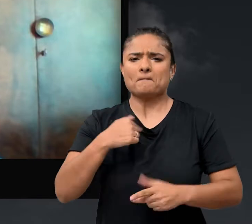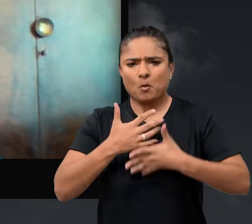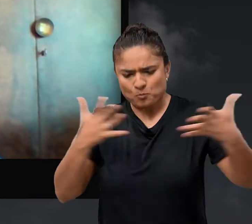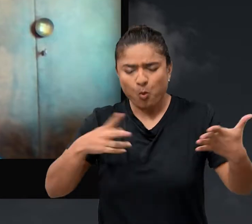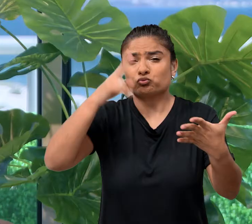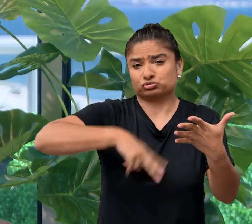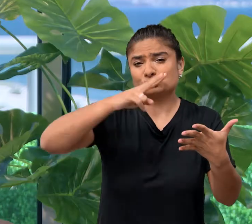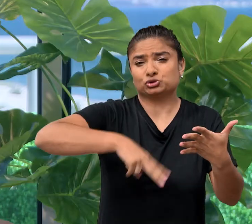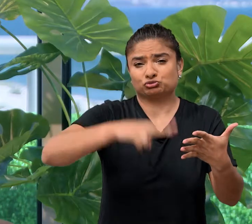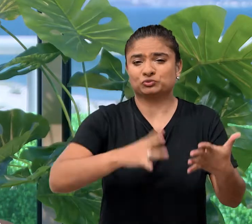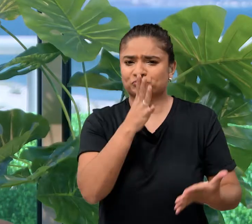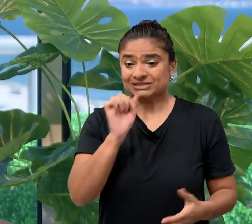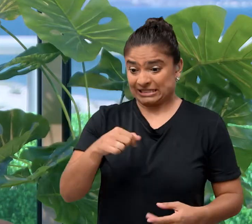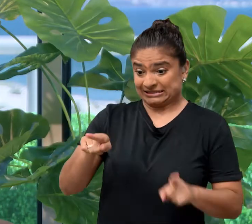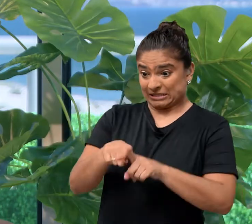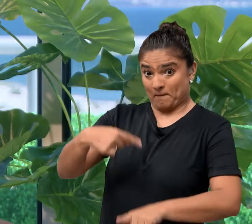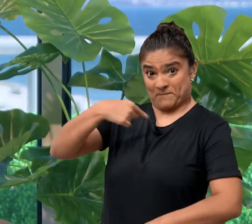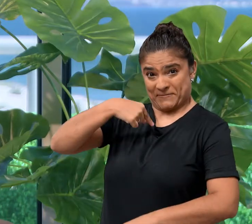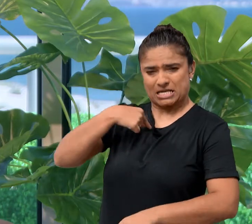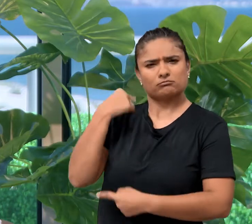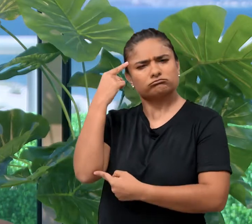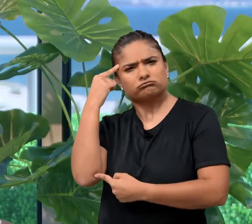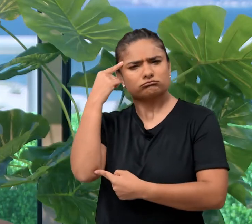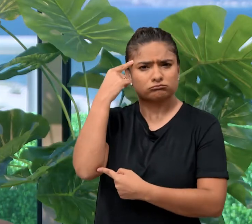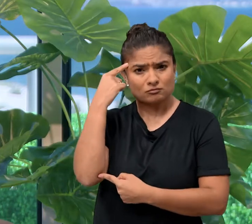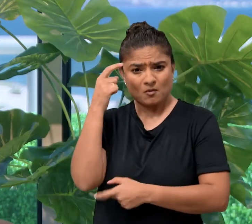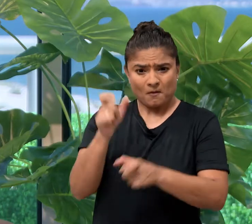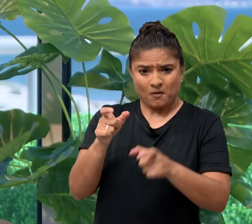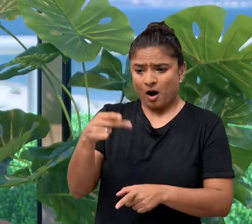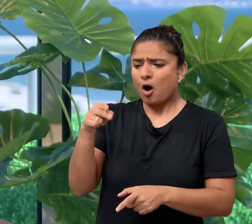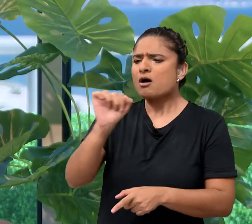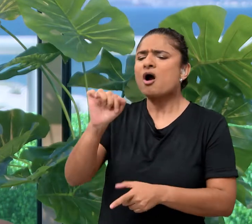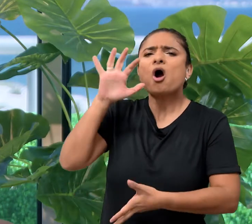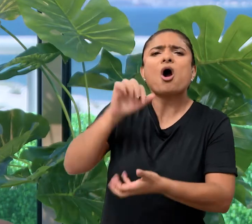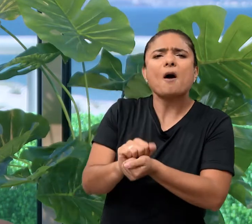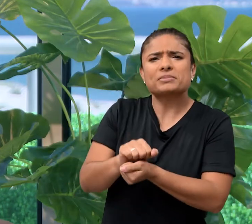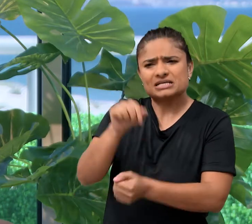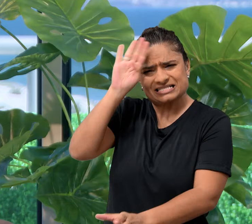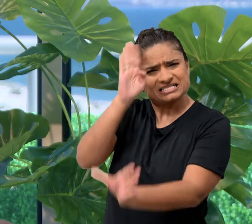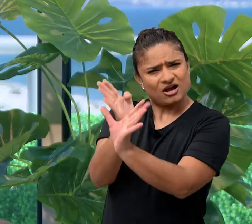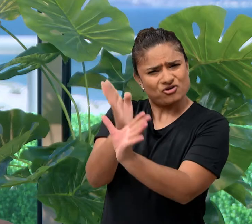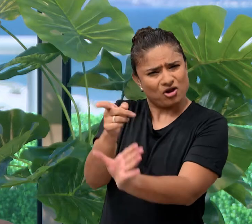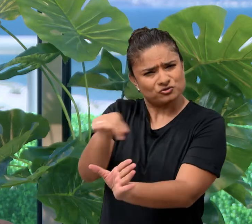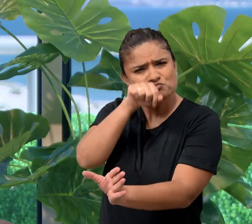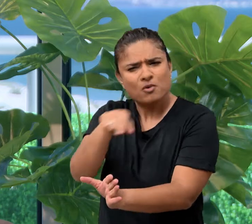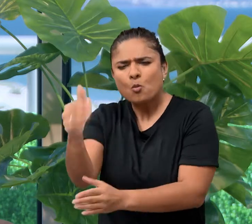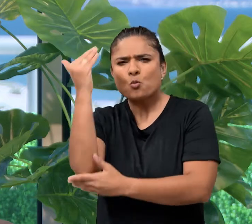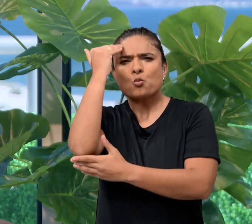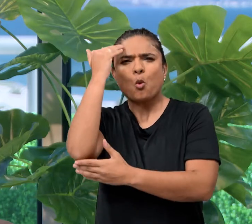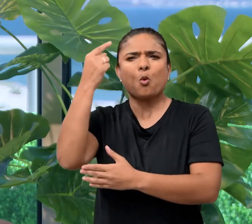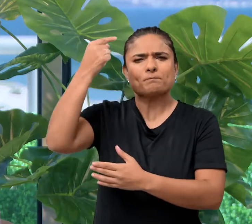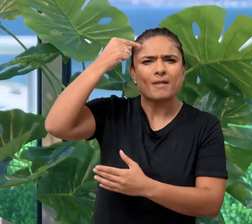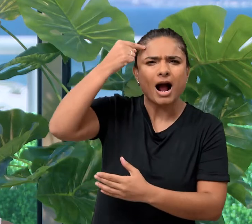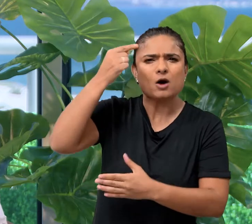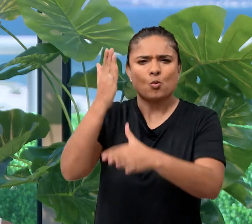much. Brian, I consider myself to be a hobbyist psychology student. I'm particularly fascinated in the role the mind plays in